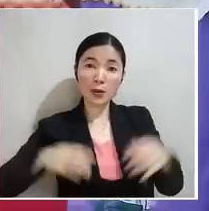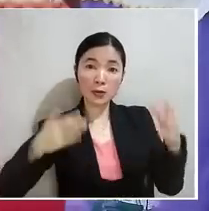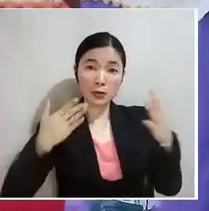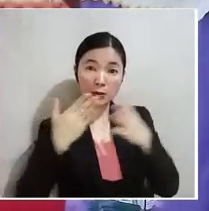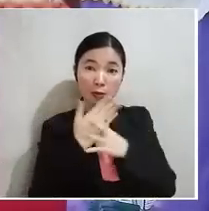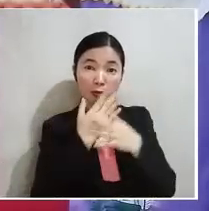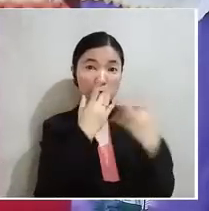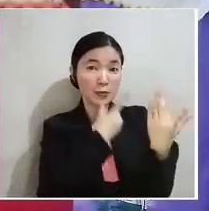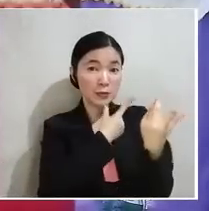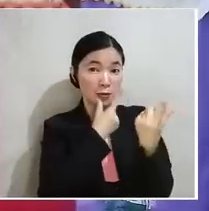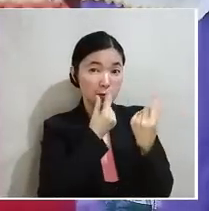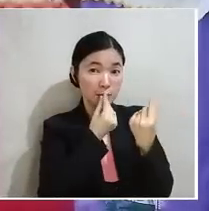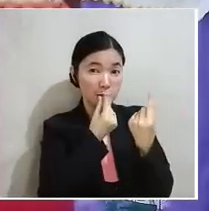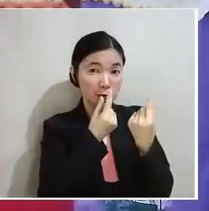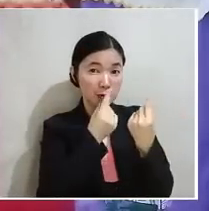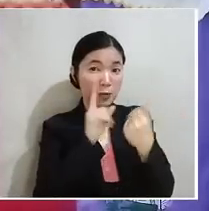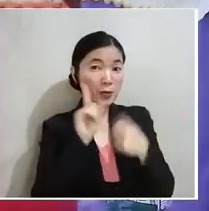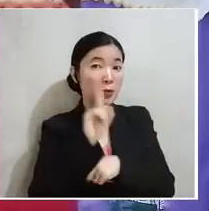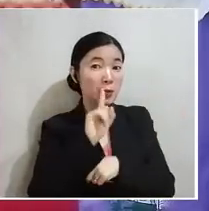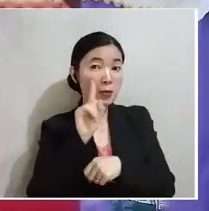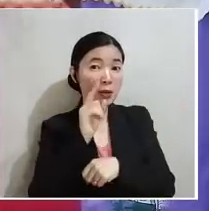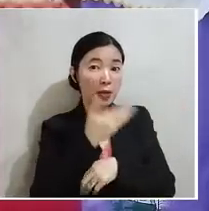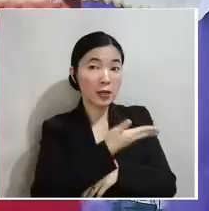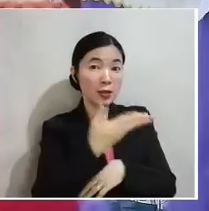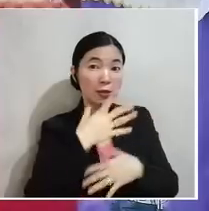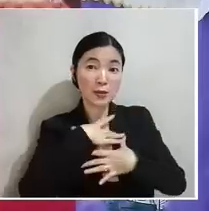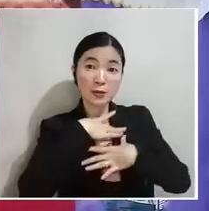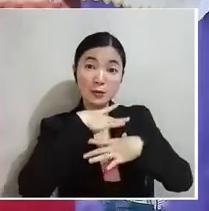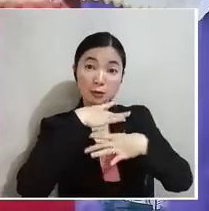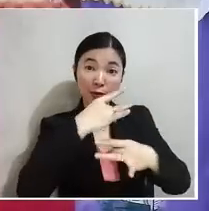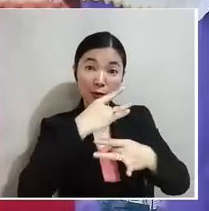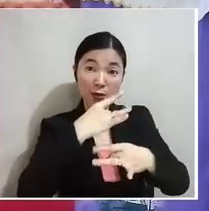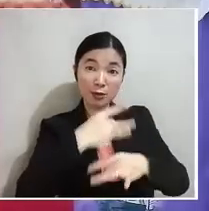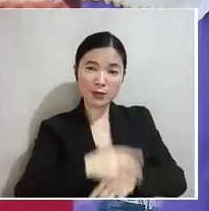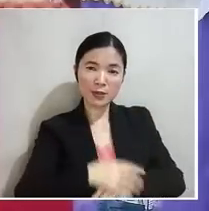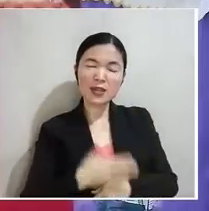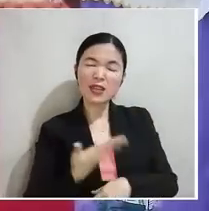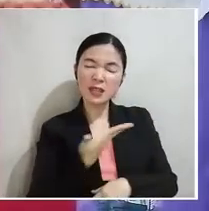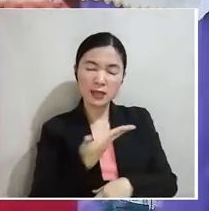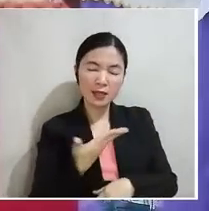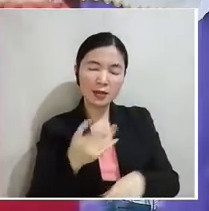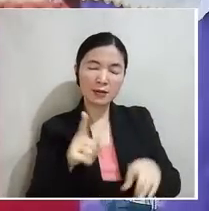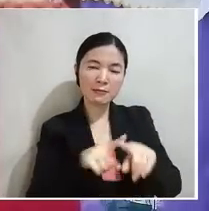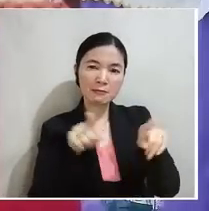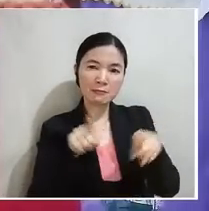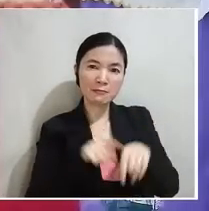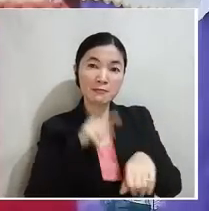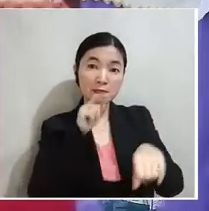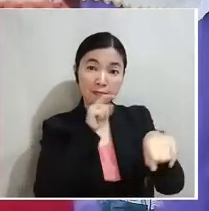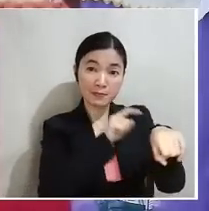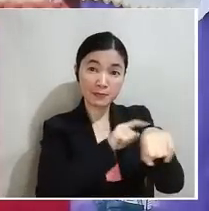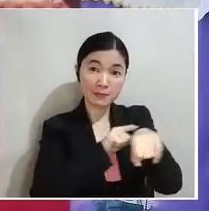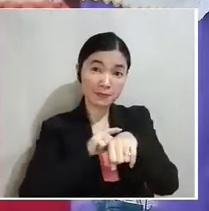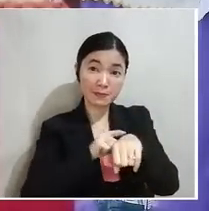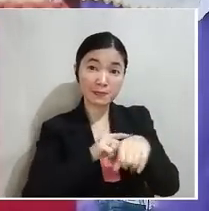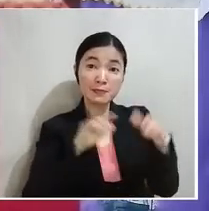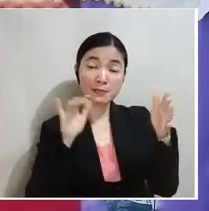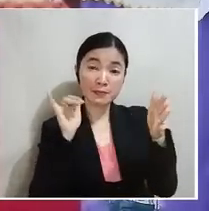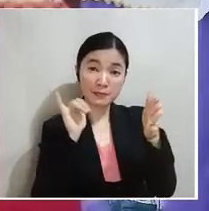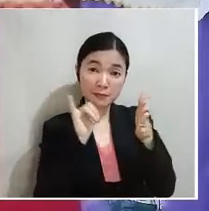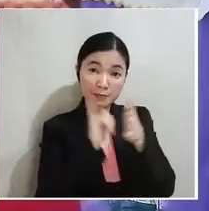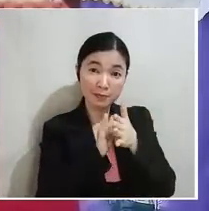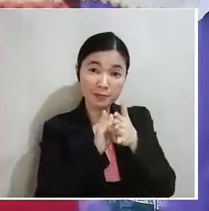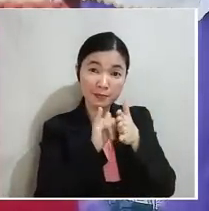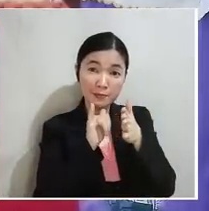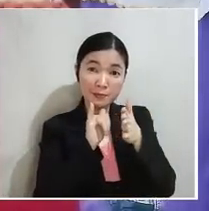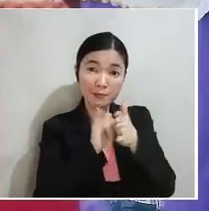by doing what we want, which is most of the time what we want is contrary to the